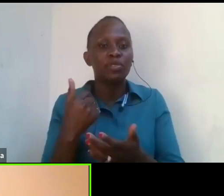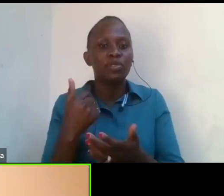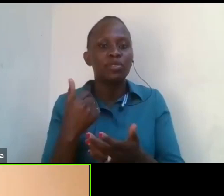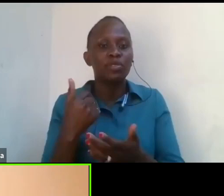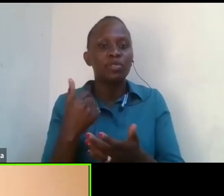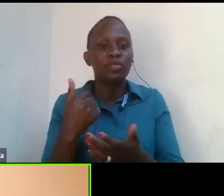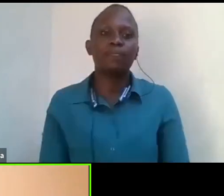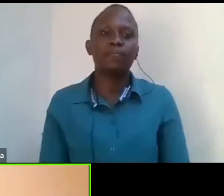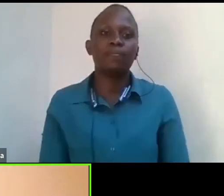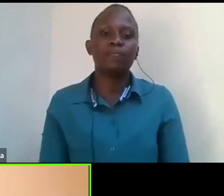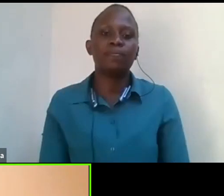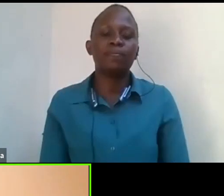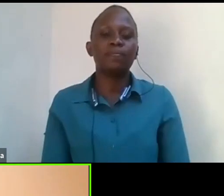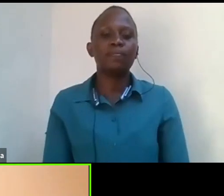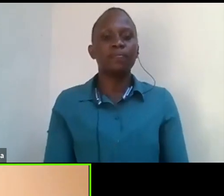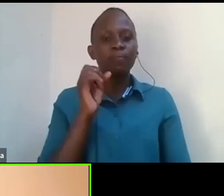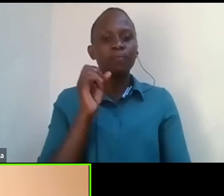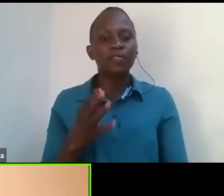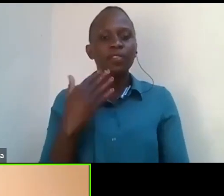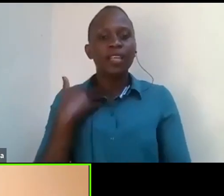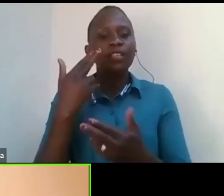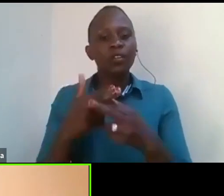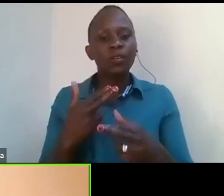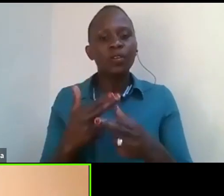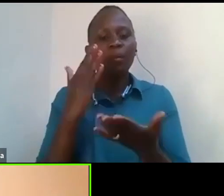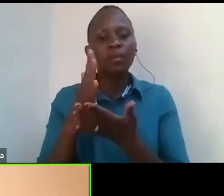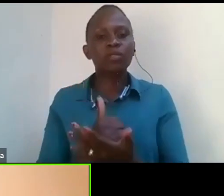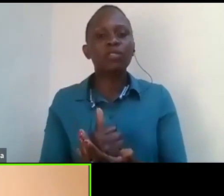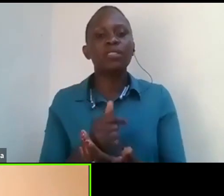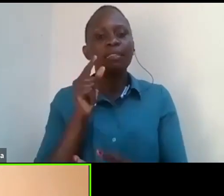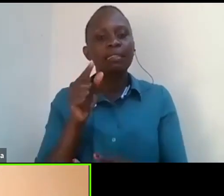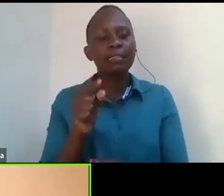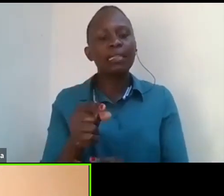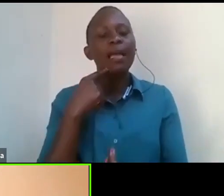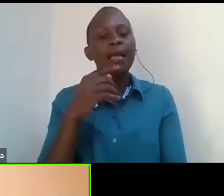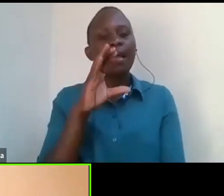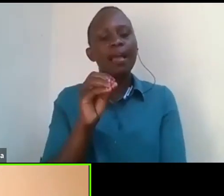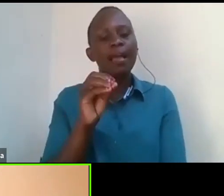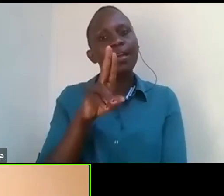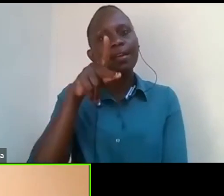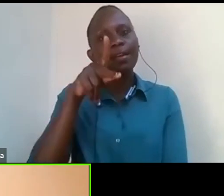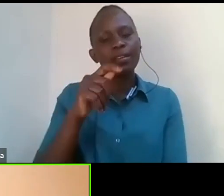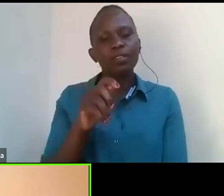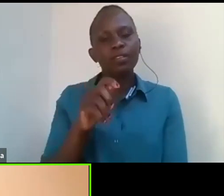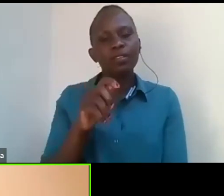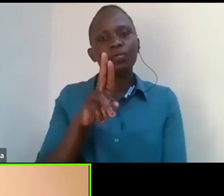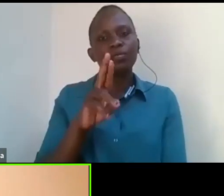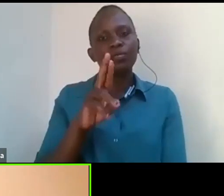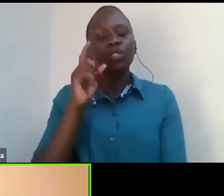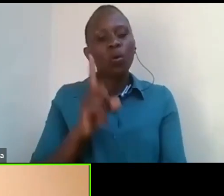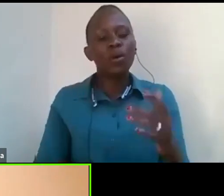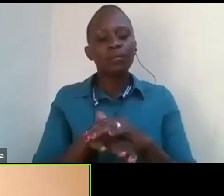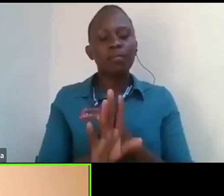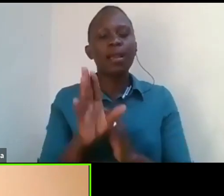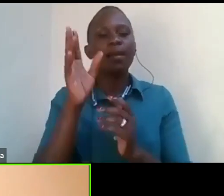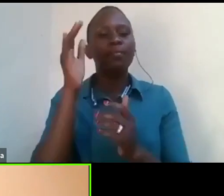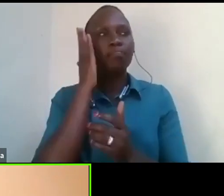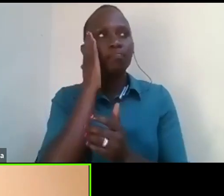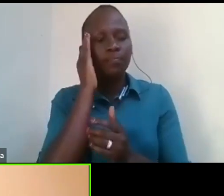output in what that particular head is able to process and to bring a good to the society or the